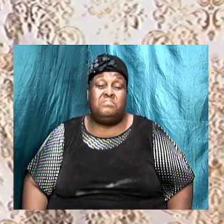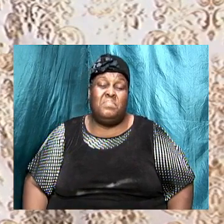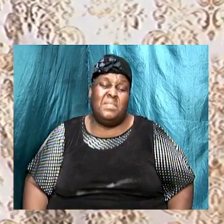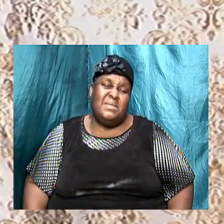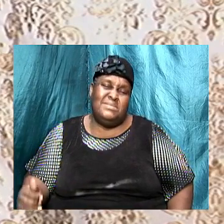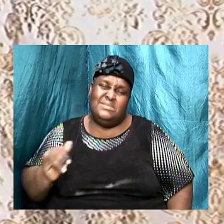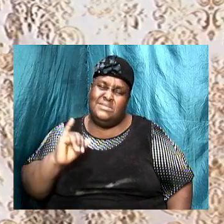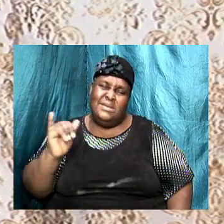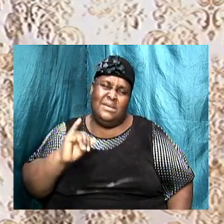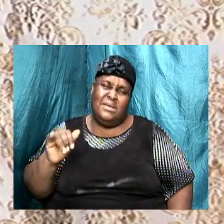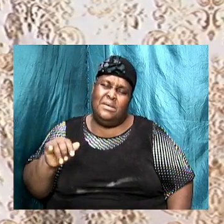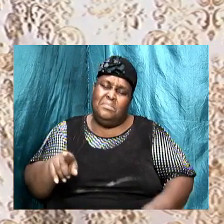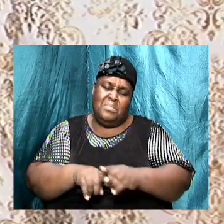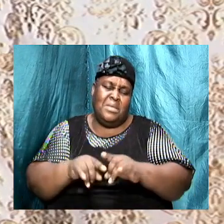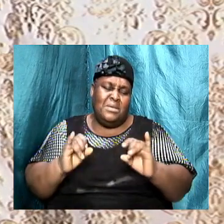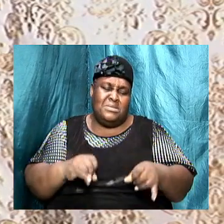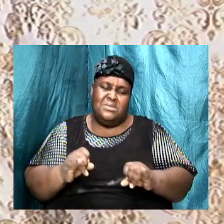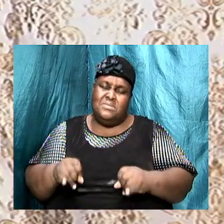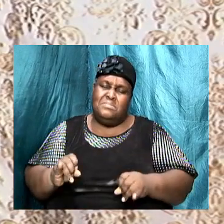Similarly, as individuals,